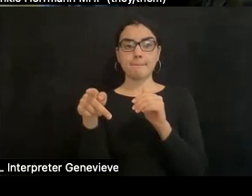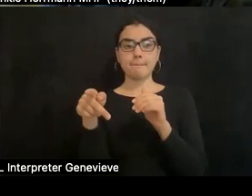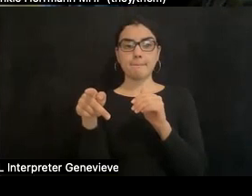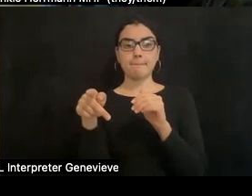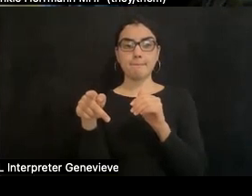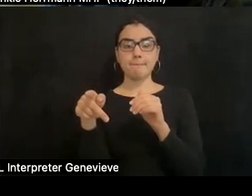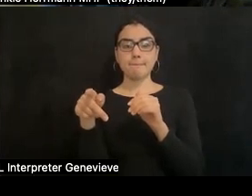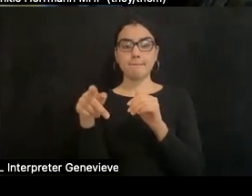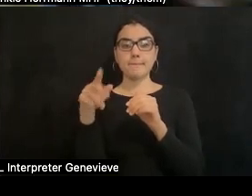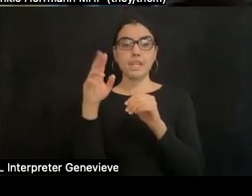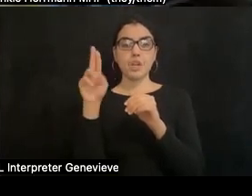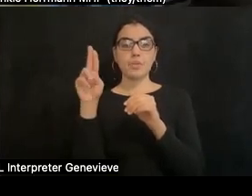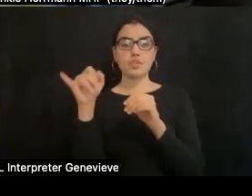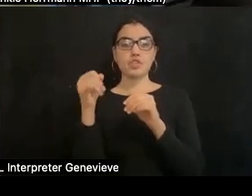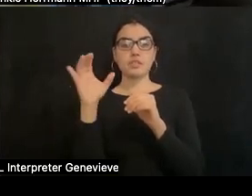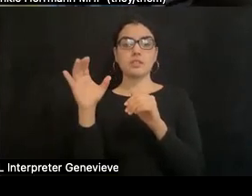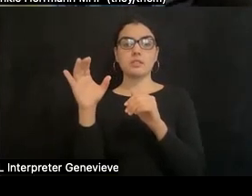Yes, HARP at urbanjustice.org.